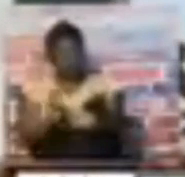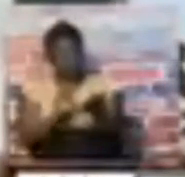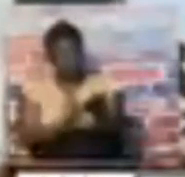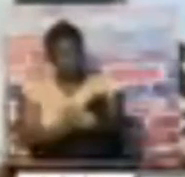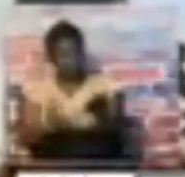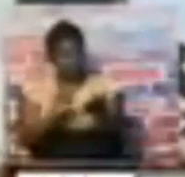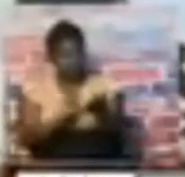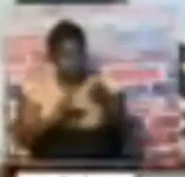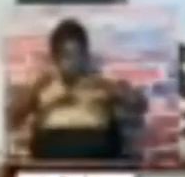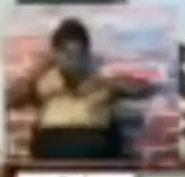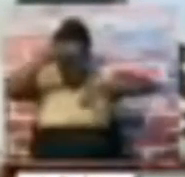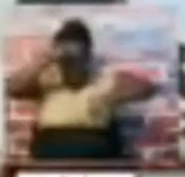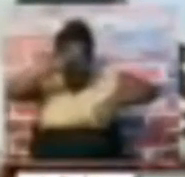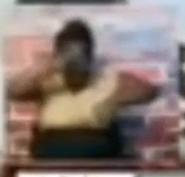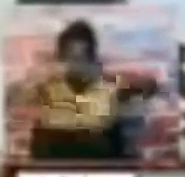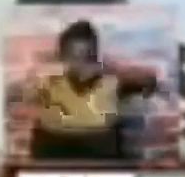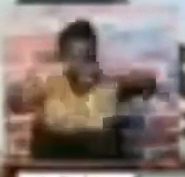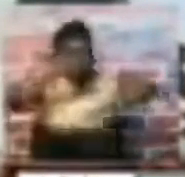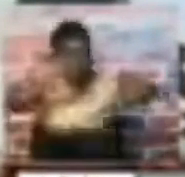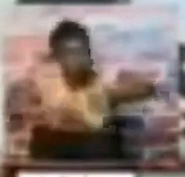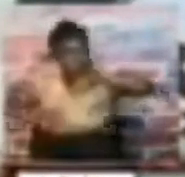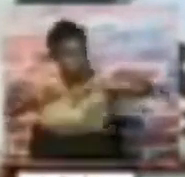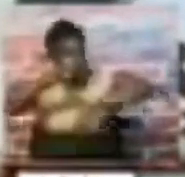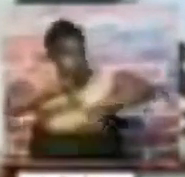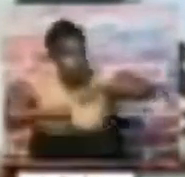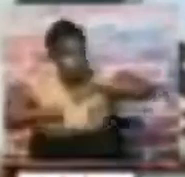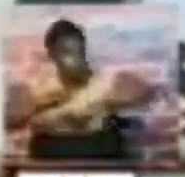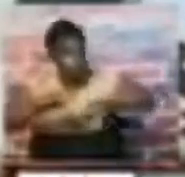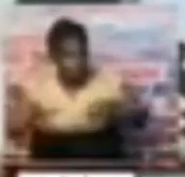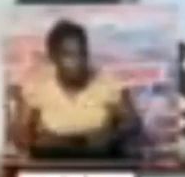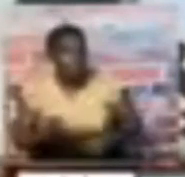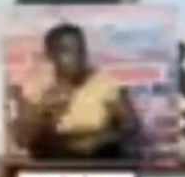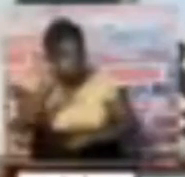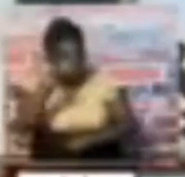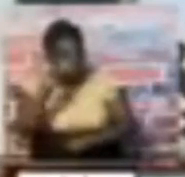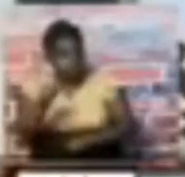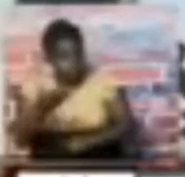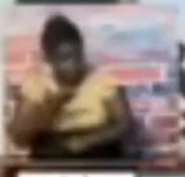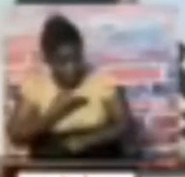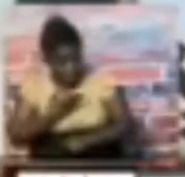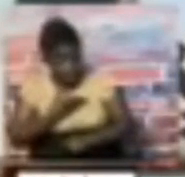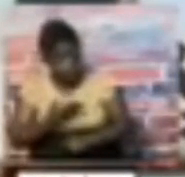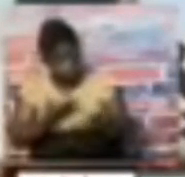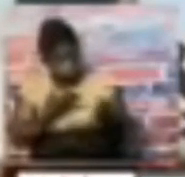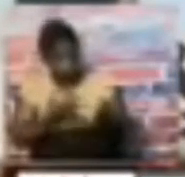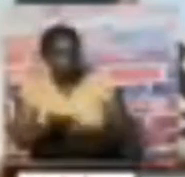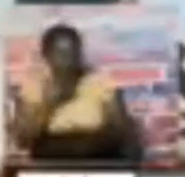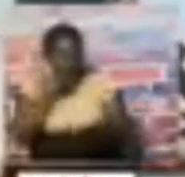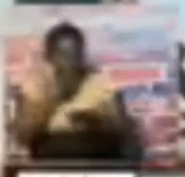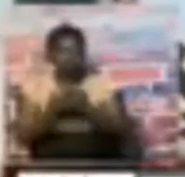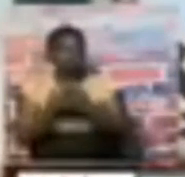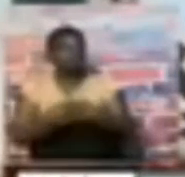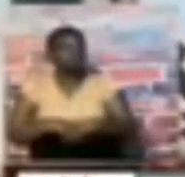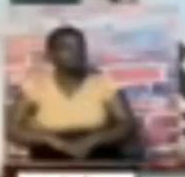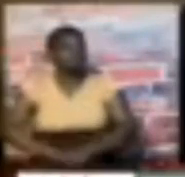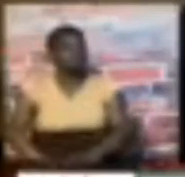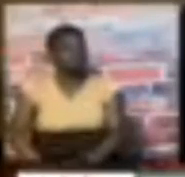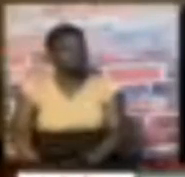the contributions. Oh, they are here? Oh, very good.